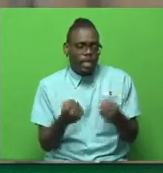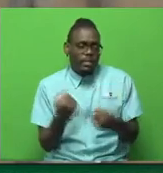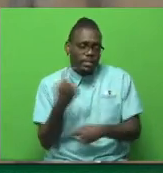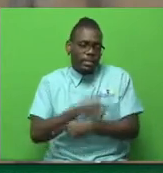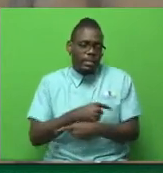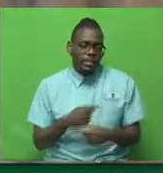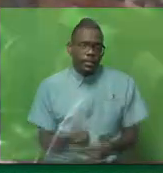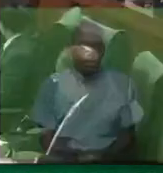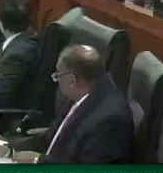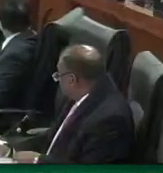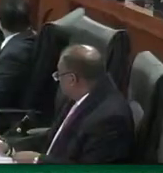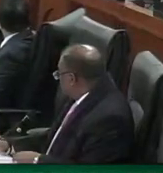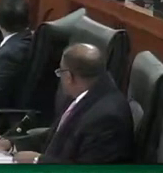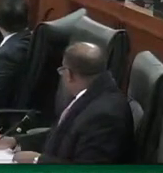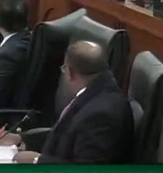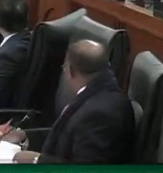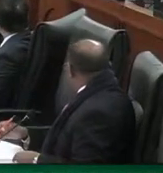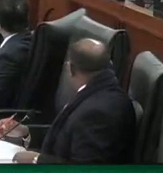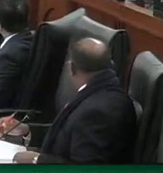speaker